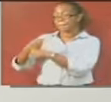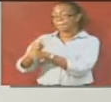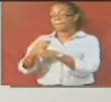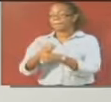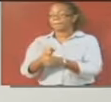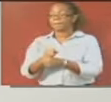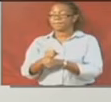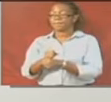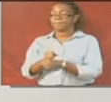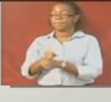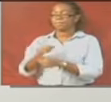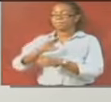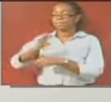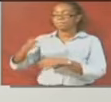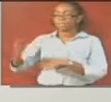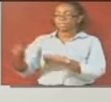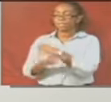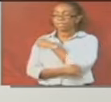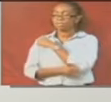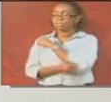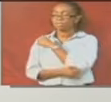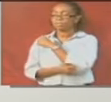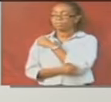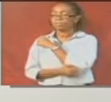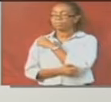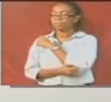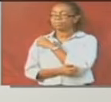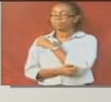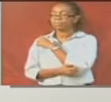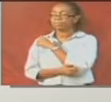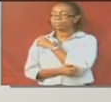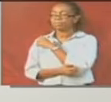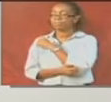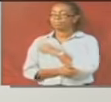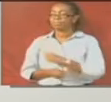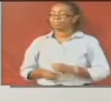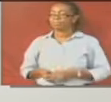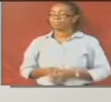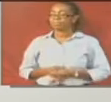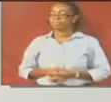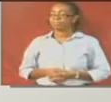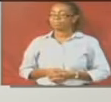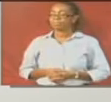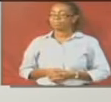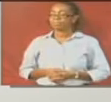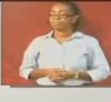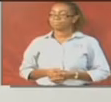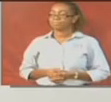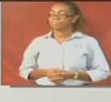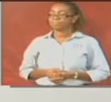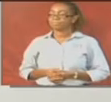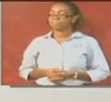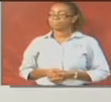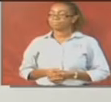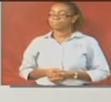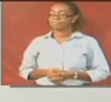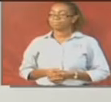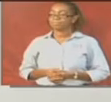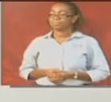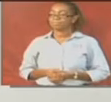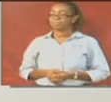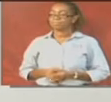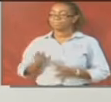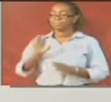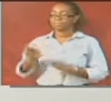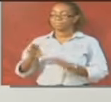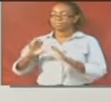by the currently approved and the emergency use licensed sites, that those are interchangeable. So